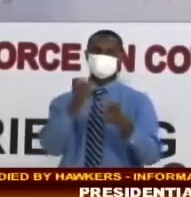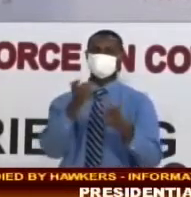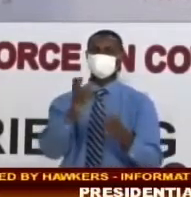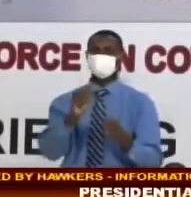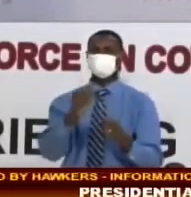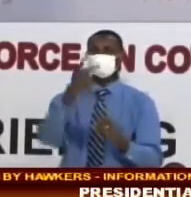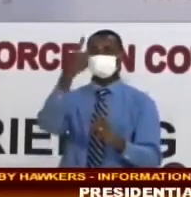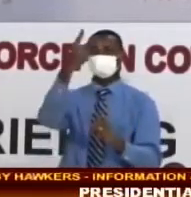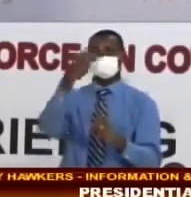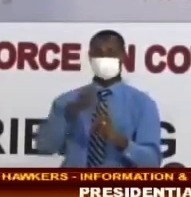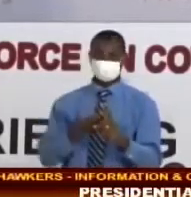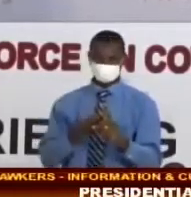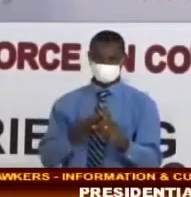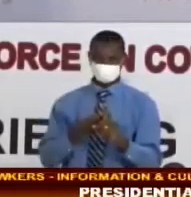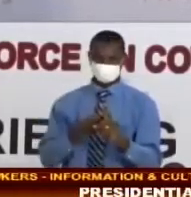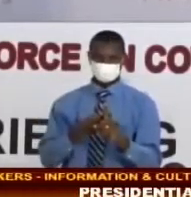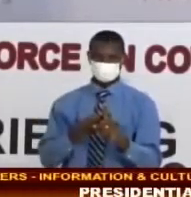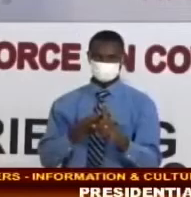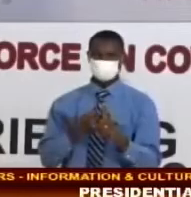them.